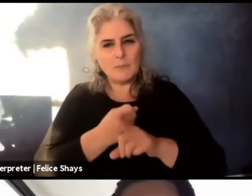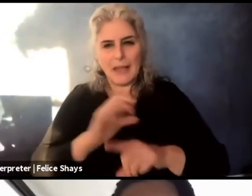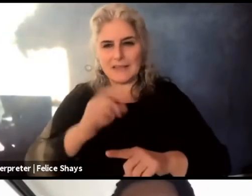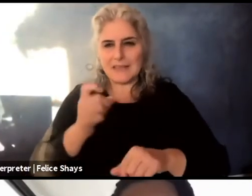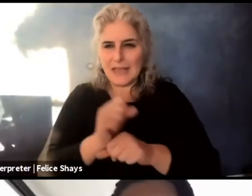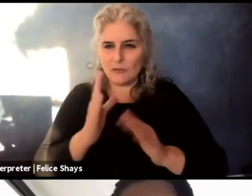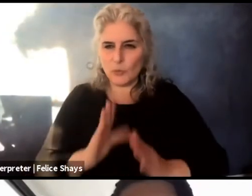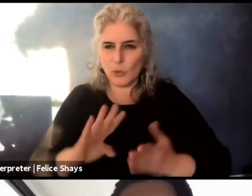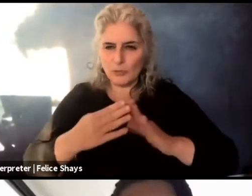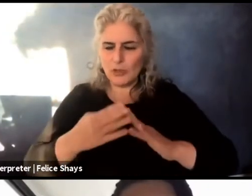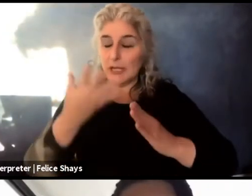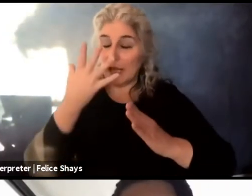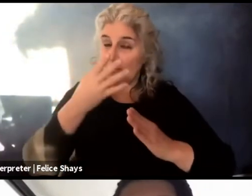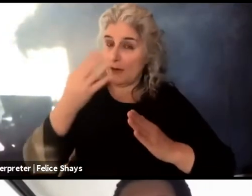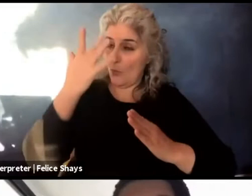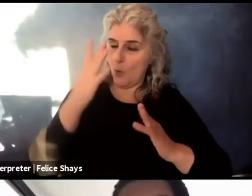why they're so concerning?